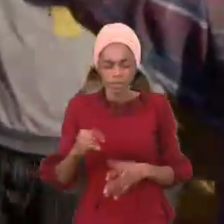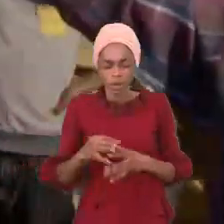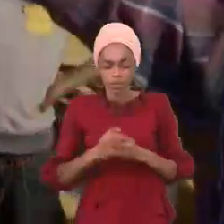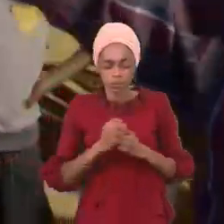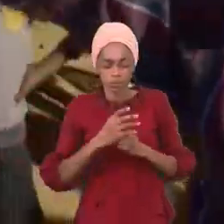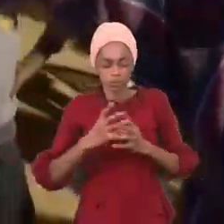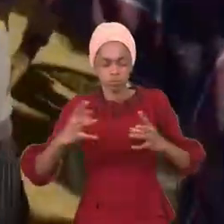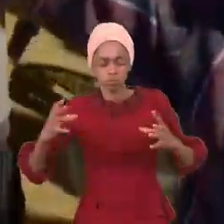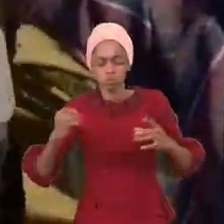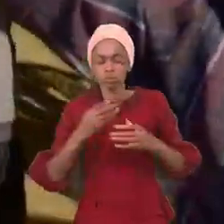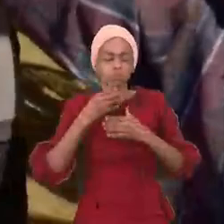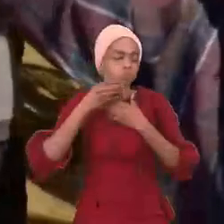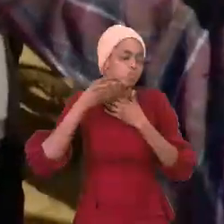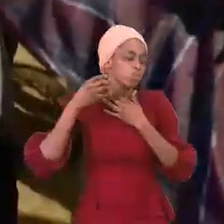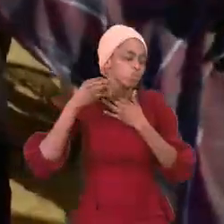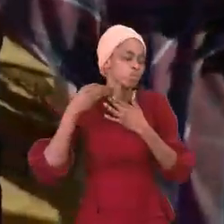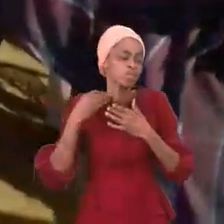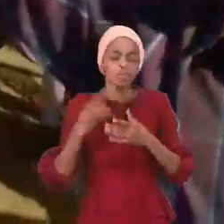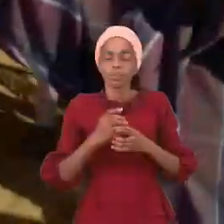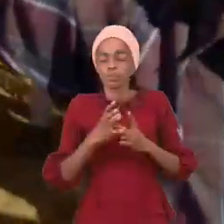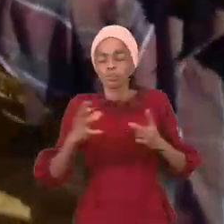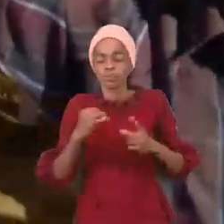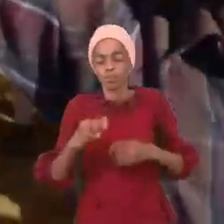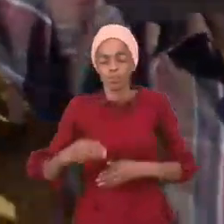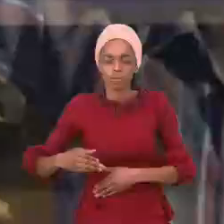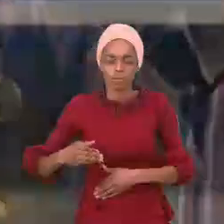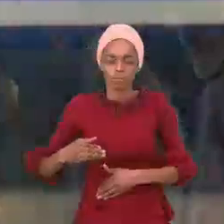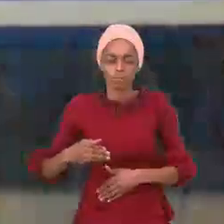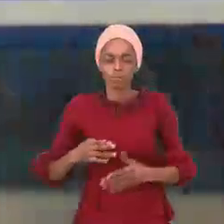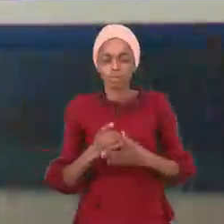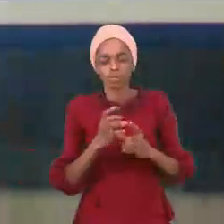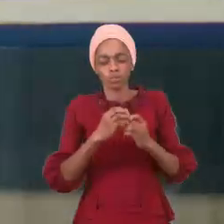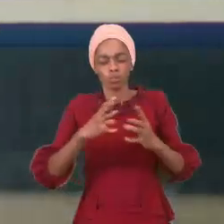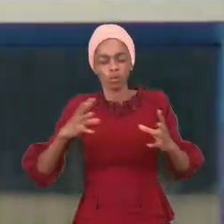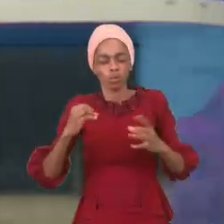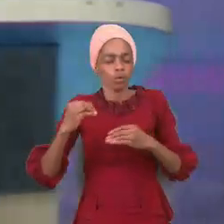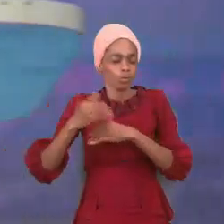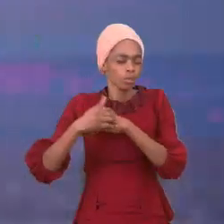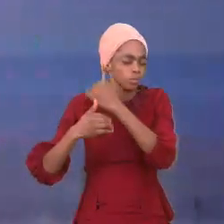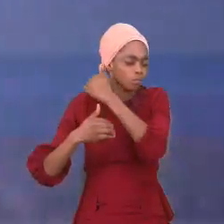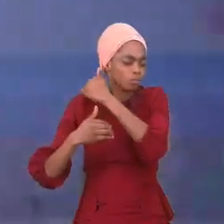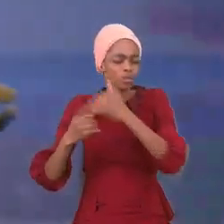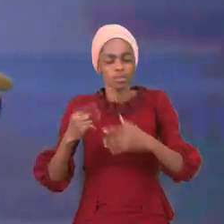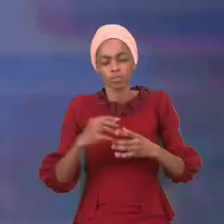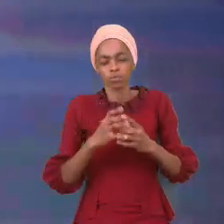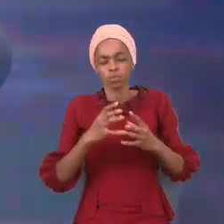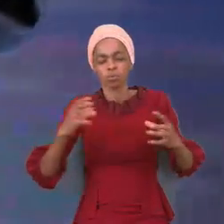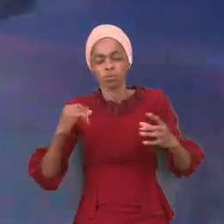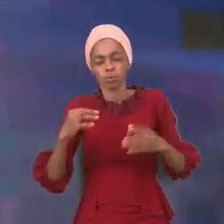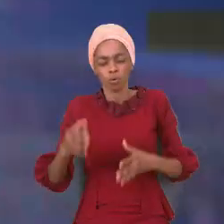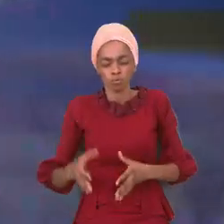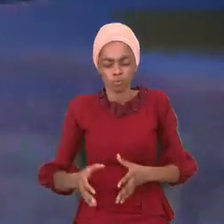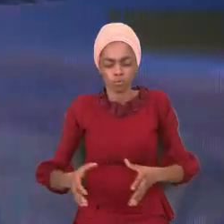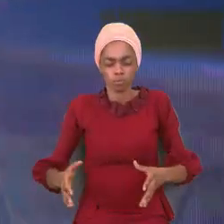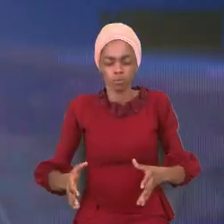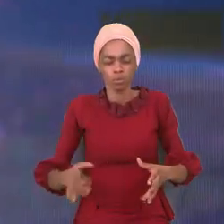of goiter, the swelling of hernia, the swelling of hunchback, and the swelling of elephantiasis,